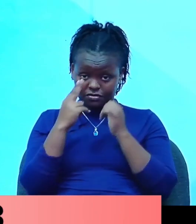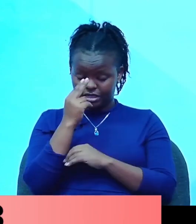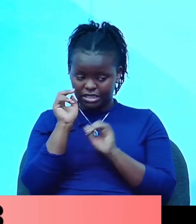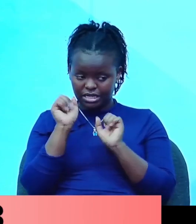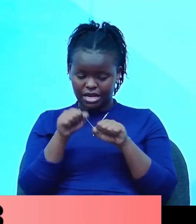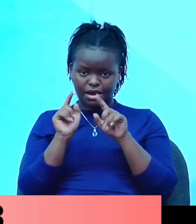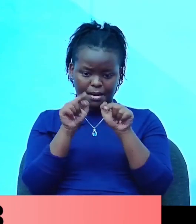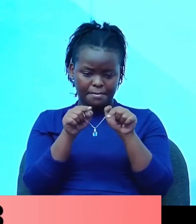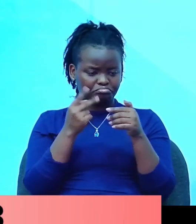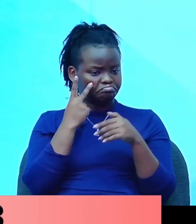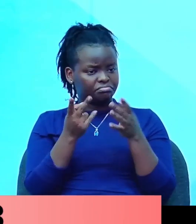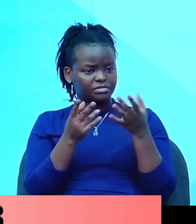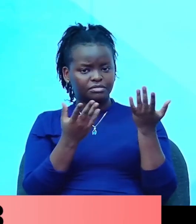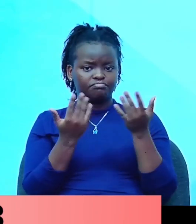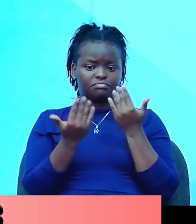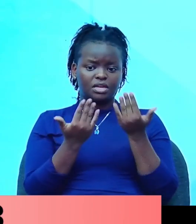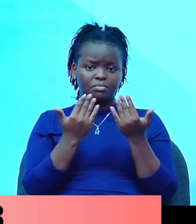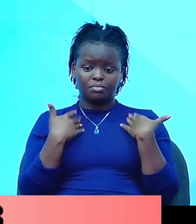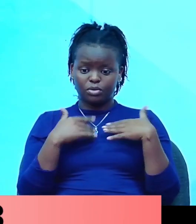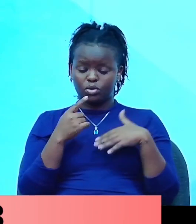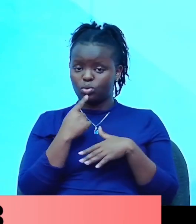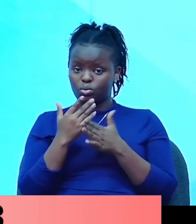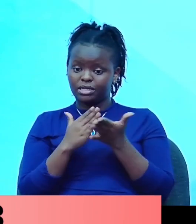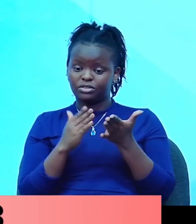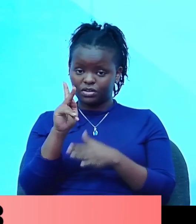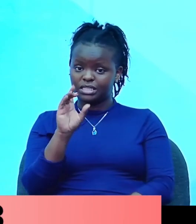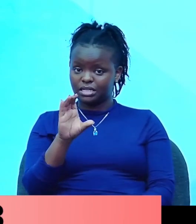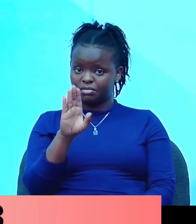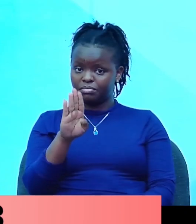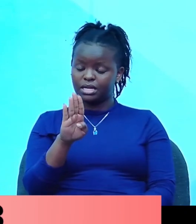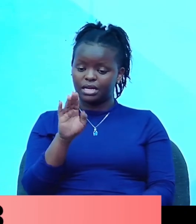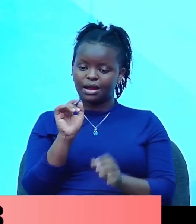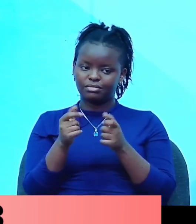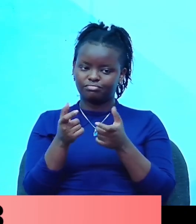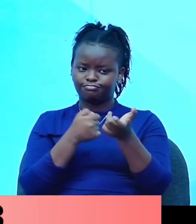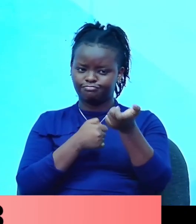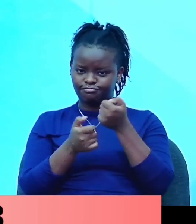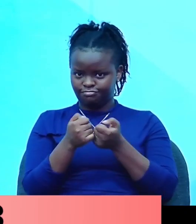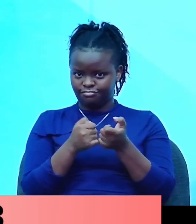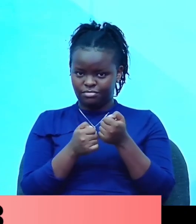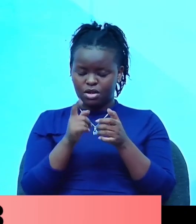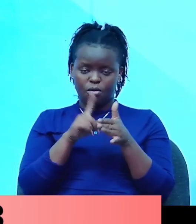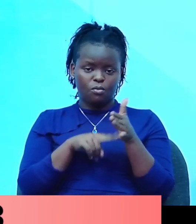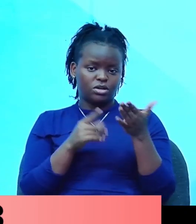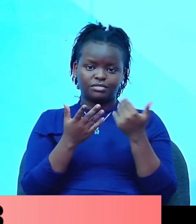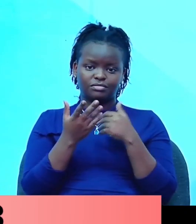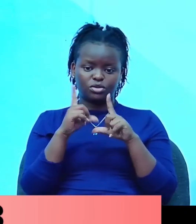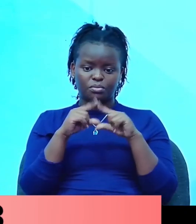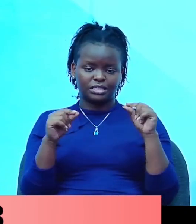Even maybe those who are not part of KCB can be drawn to it. Yes. What would be your message to